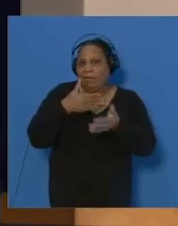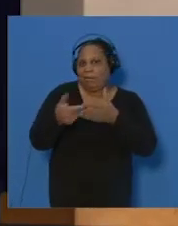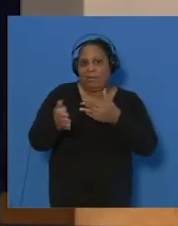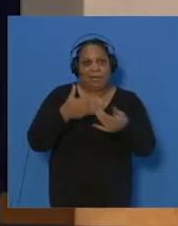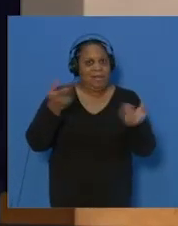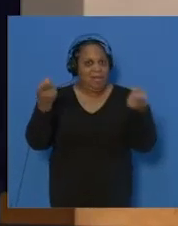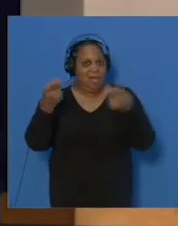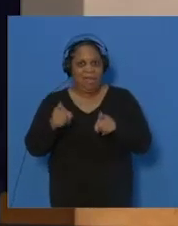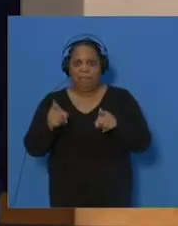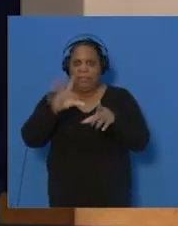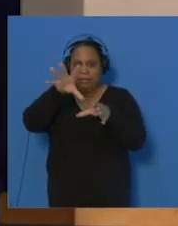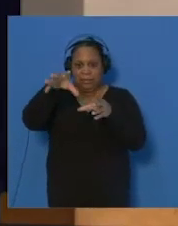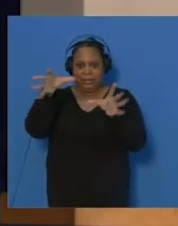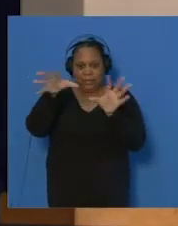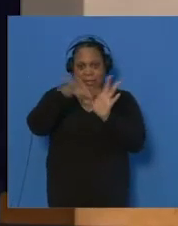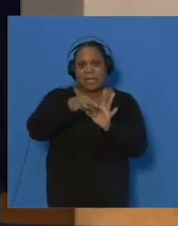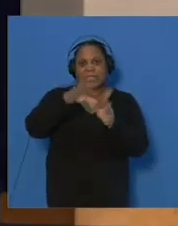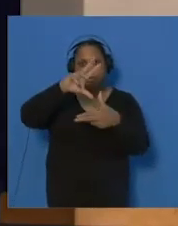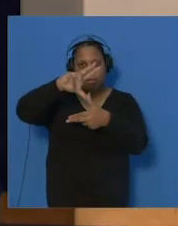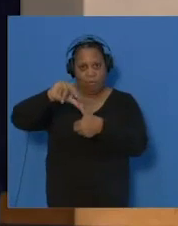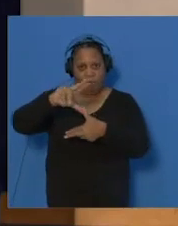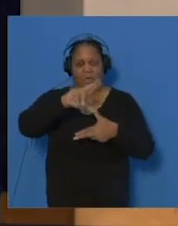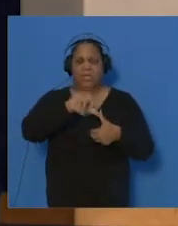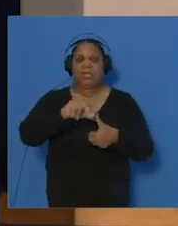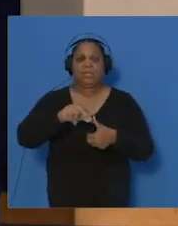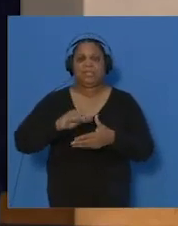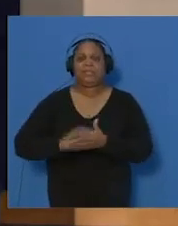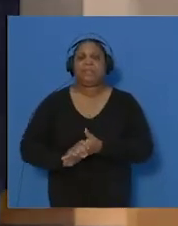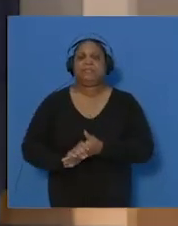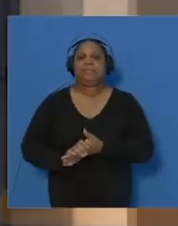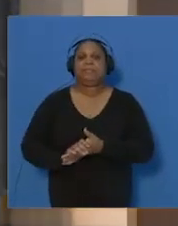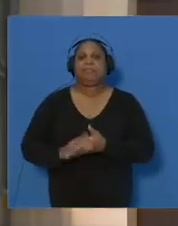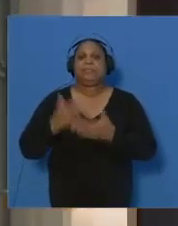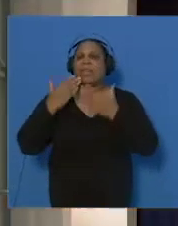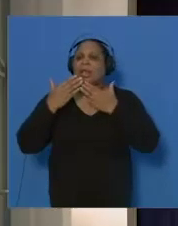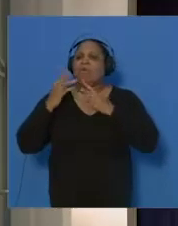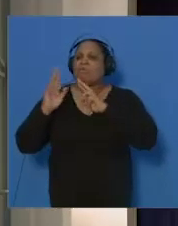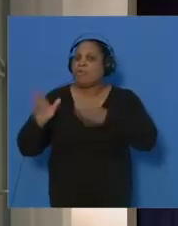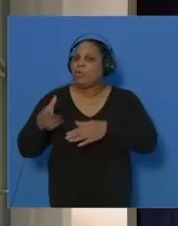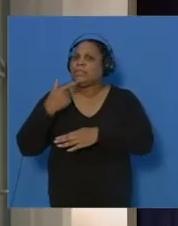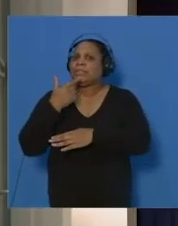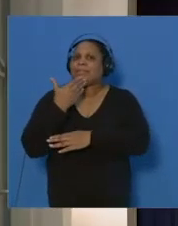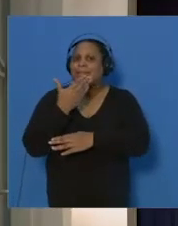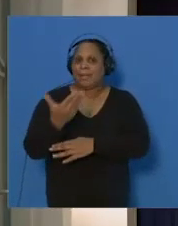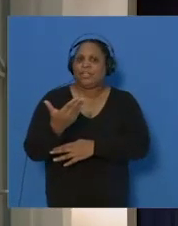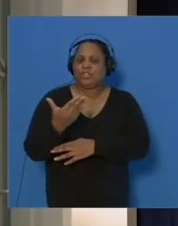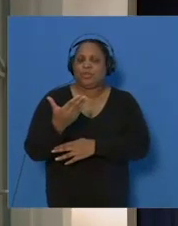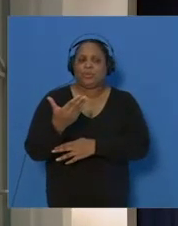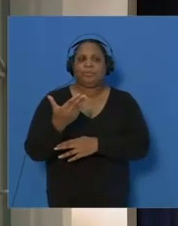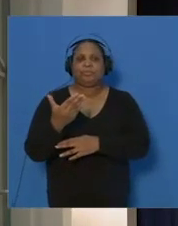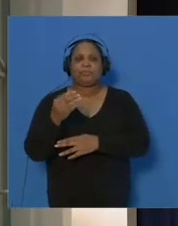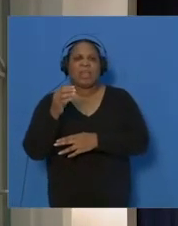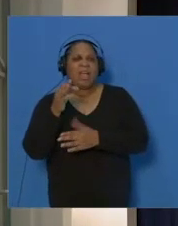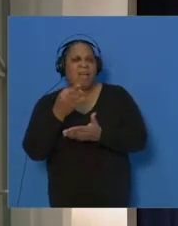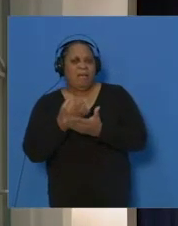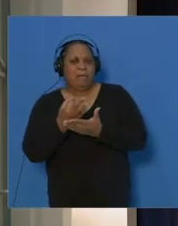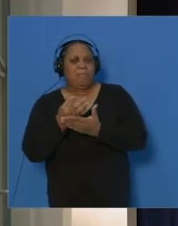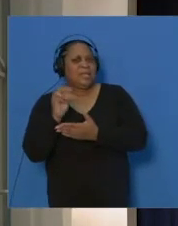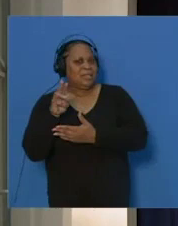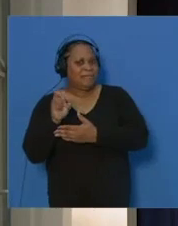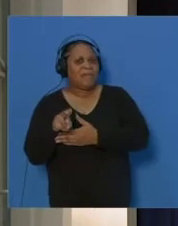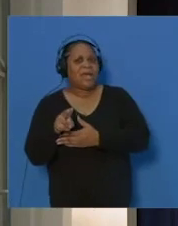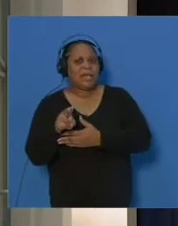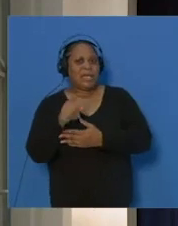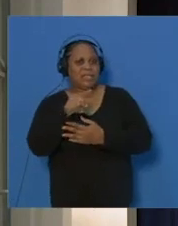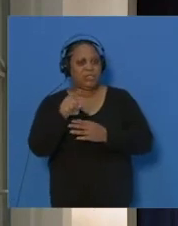it pertains to hurricanes. All right, thank you. Mr. Finance Minister, with regard to unemployment benefits for those most